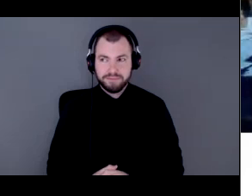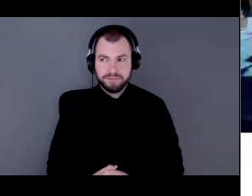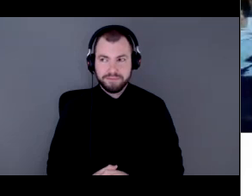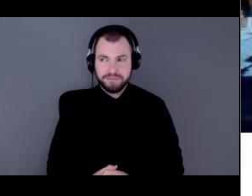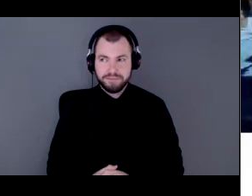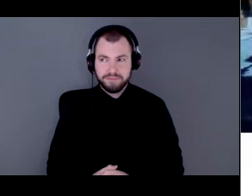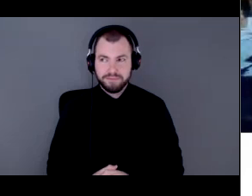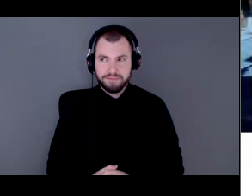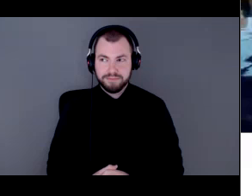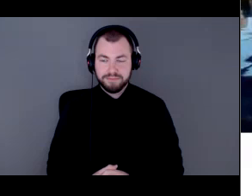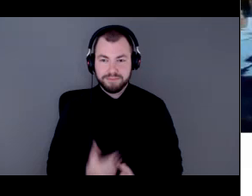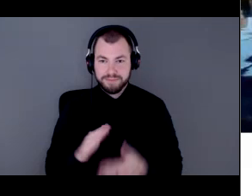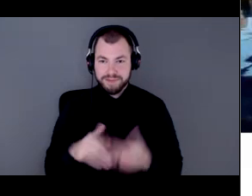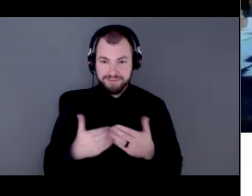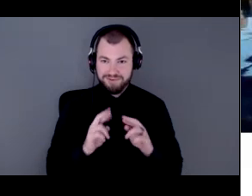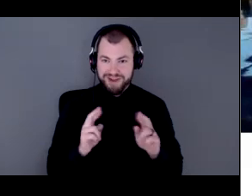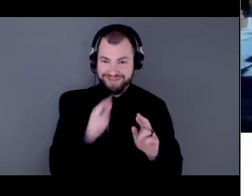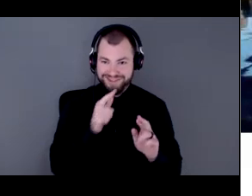Everyone's ready for lunch.